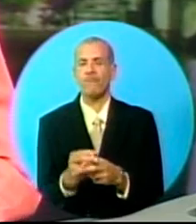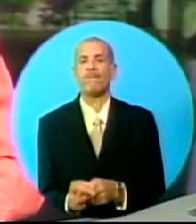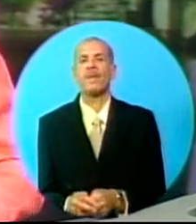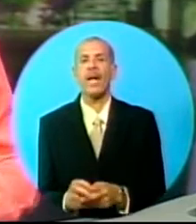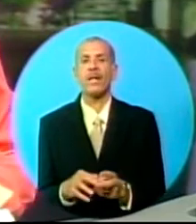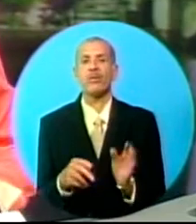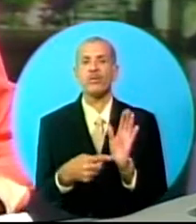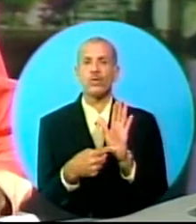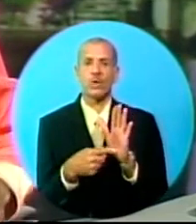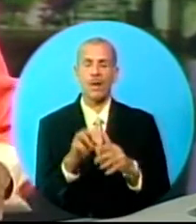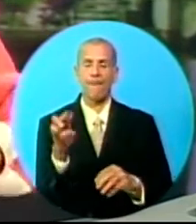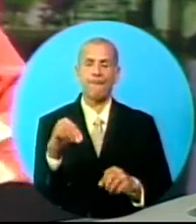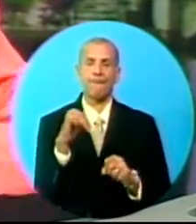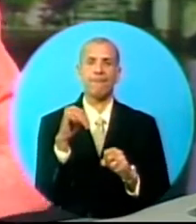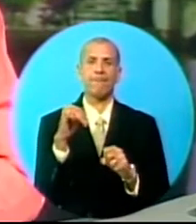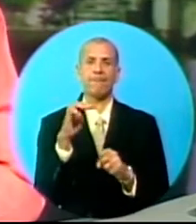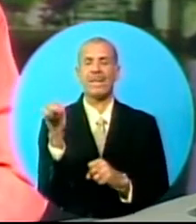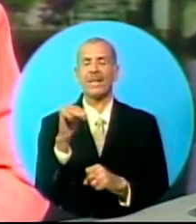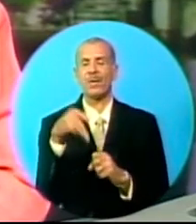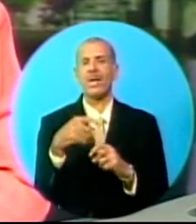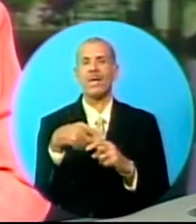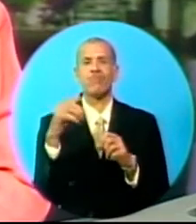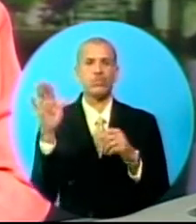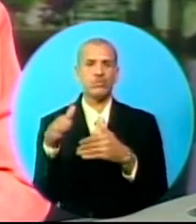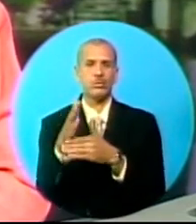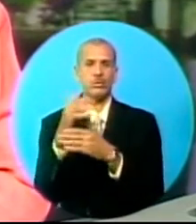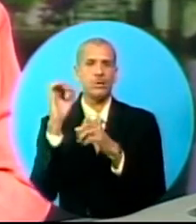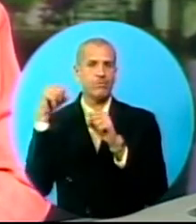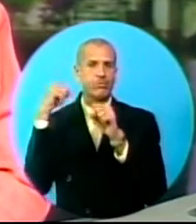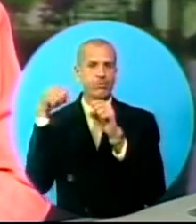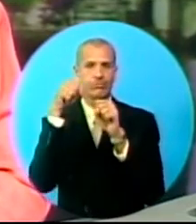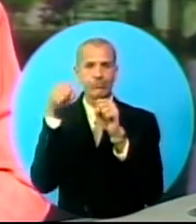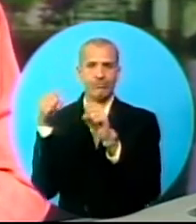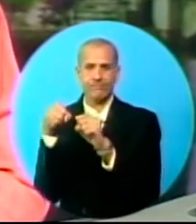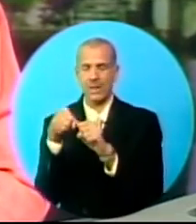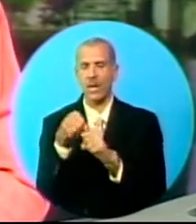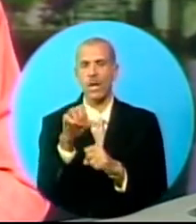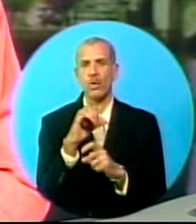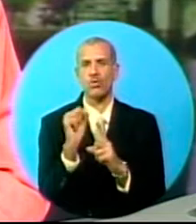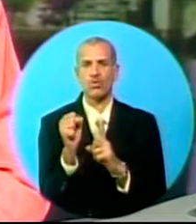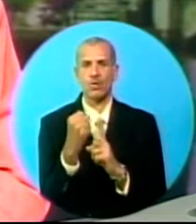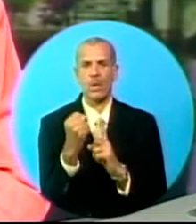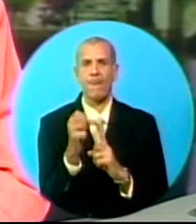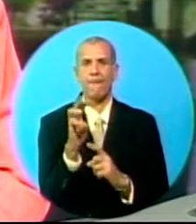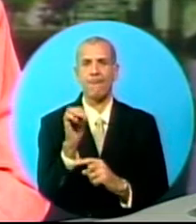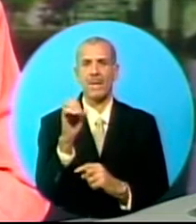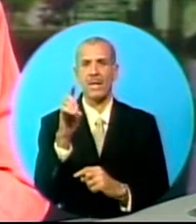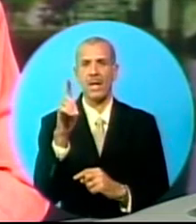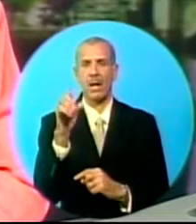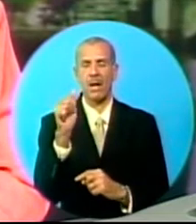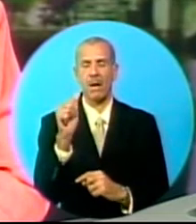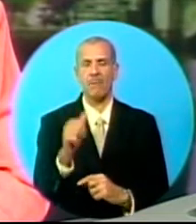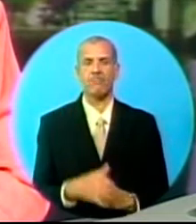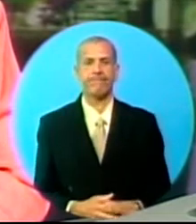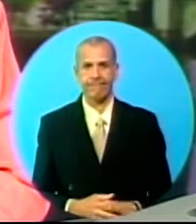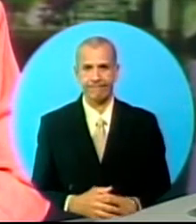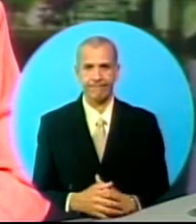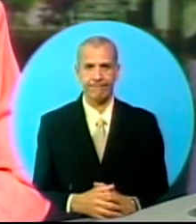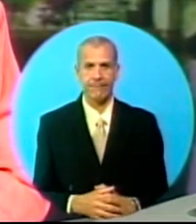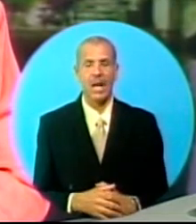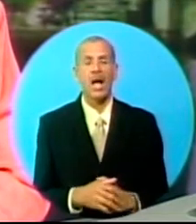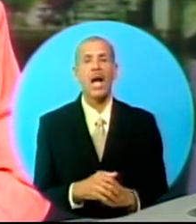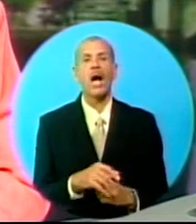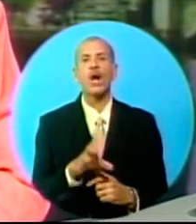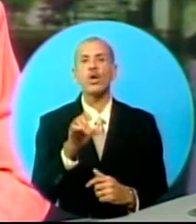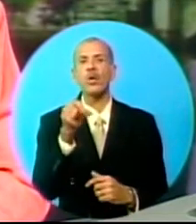on Monday after the video went viral on social media. In other news now, a recall has been issued on Quaker